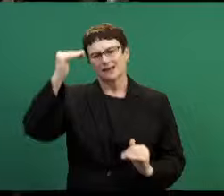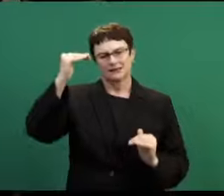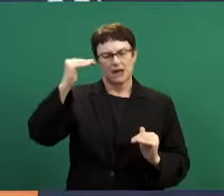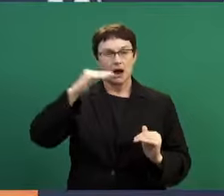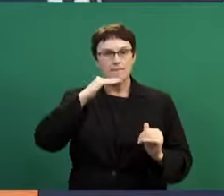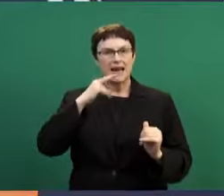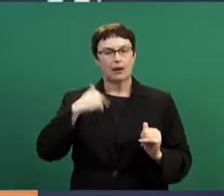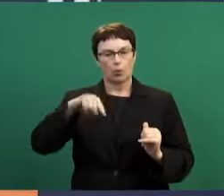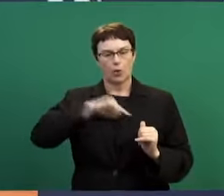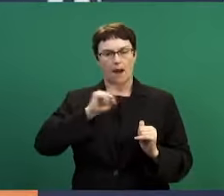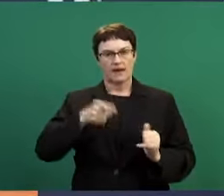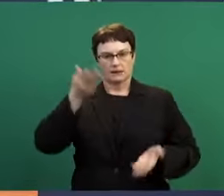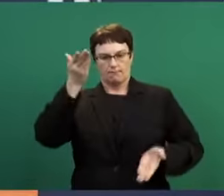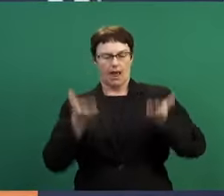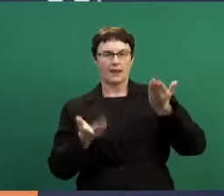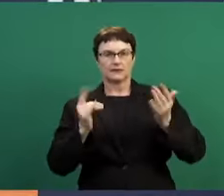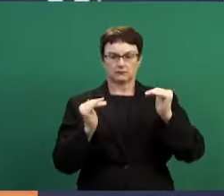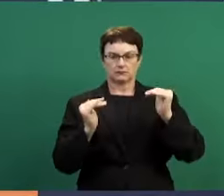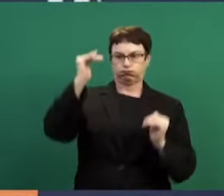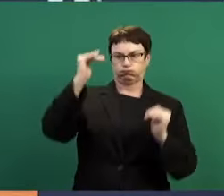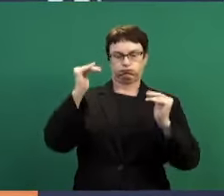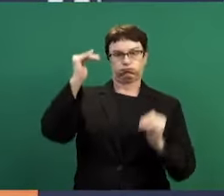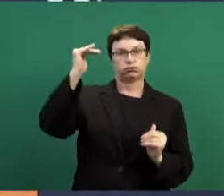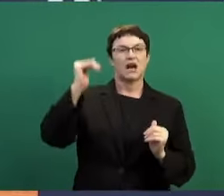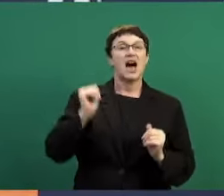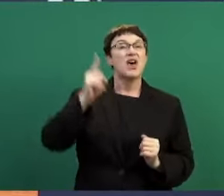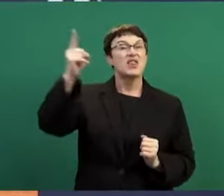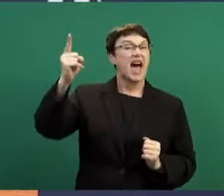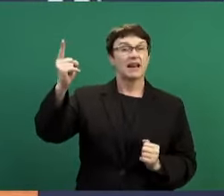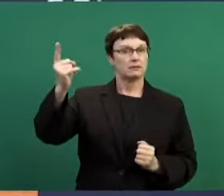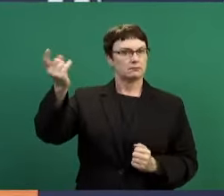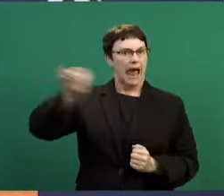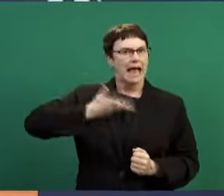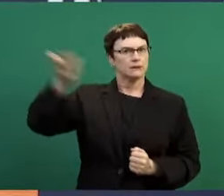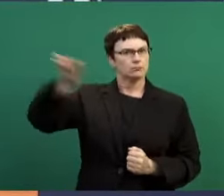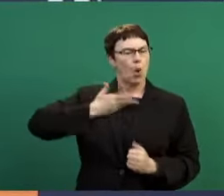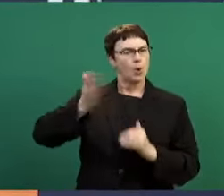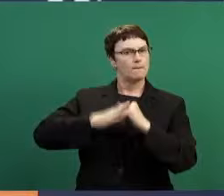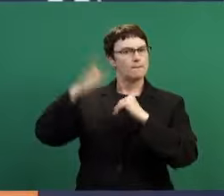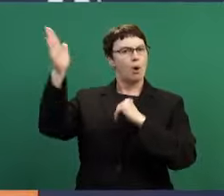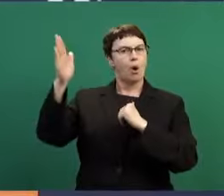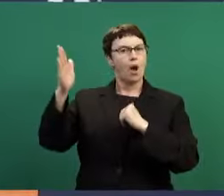consider all of those to tell you the extent of the